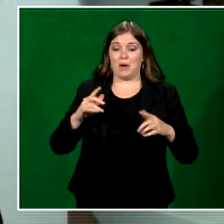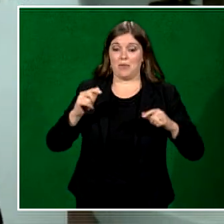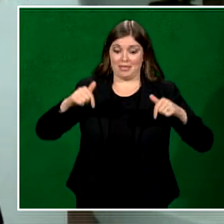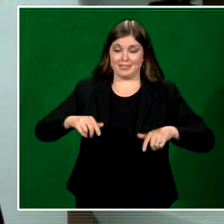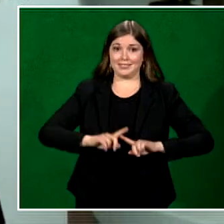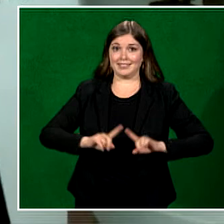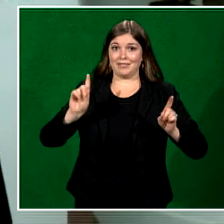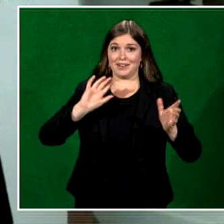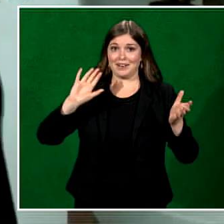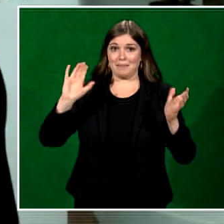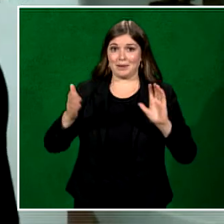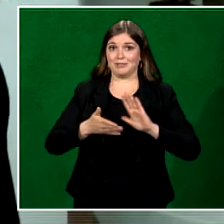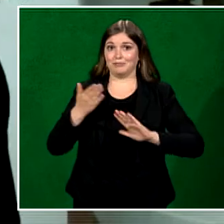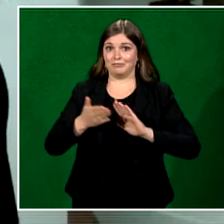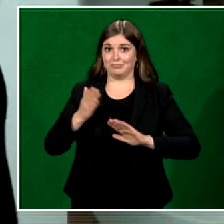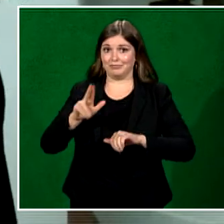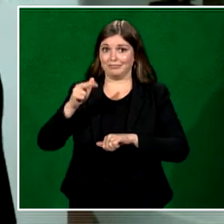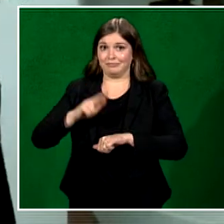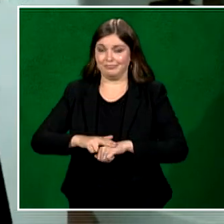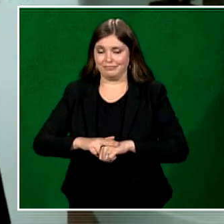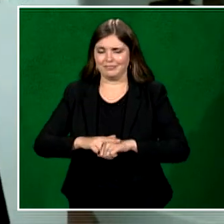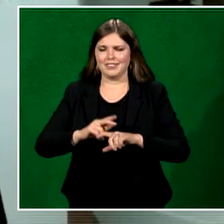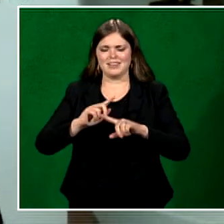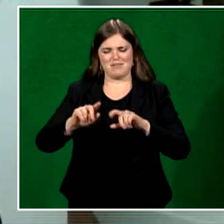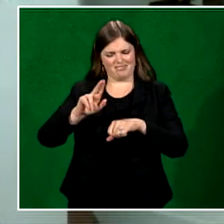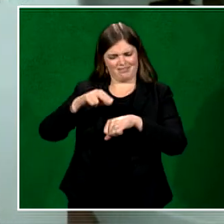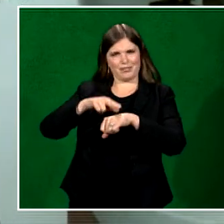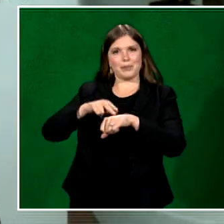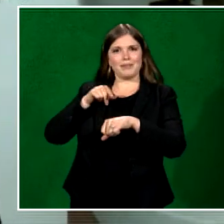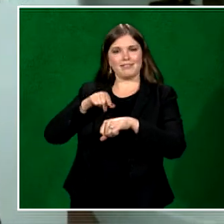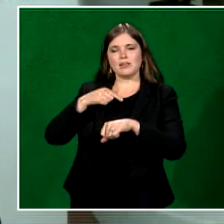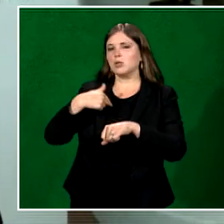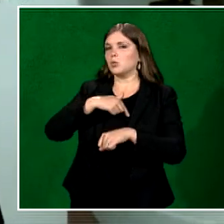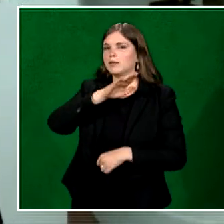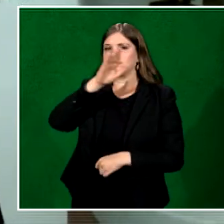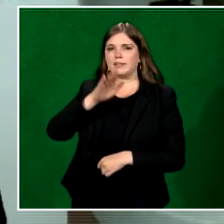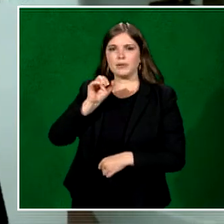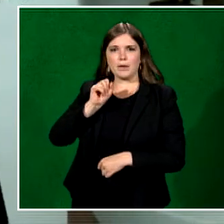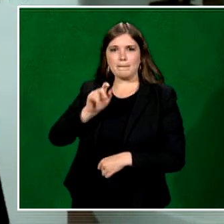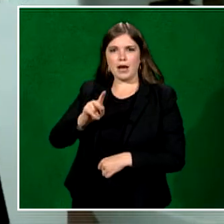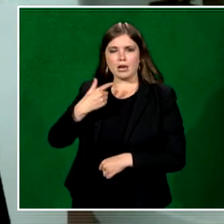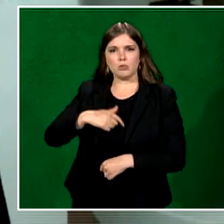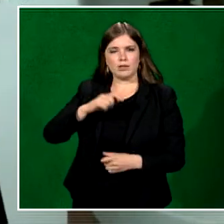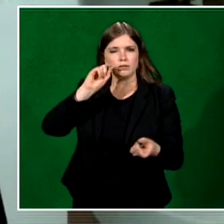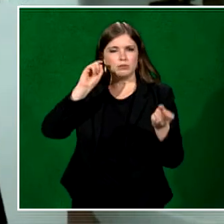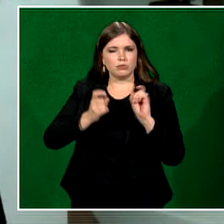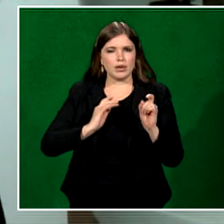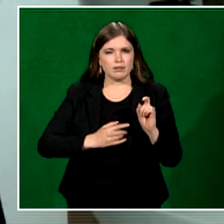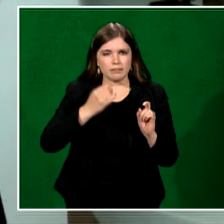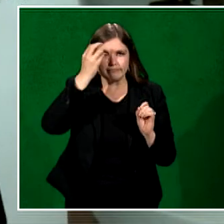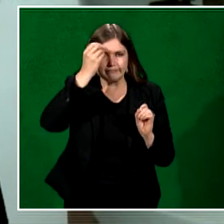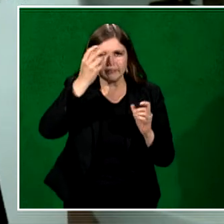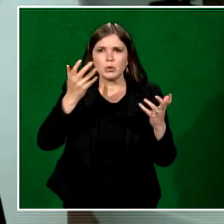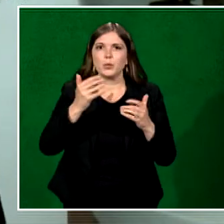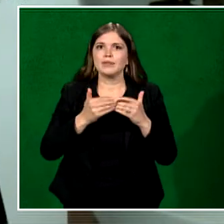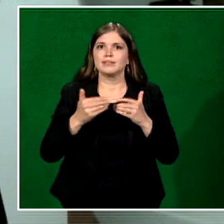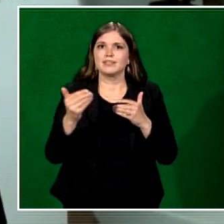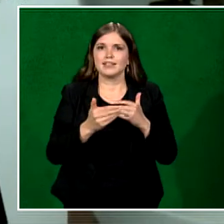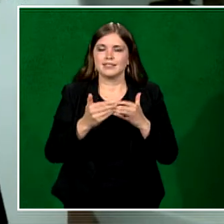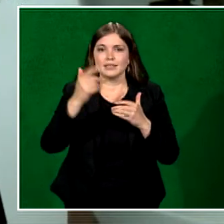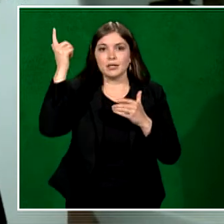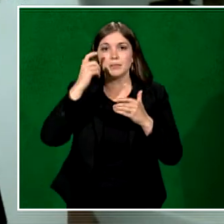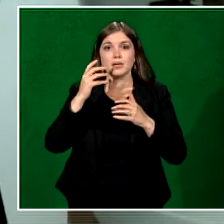event. But here's the thing about normal. We're never going back. We need to reframe our thinking to what's next? Because of this